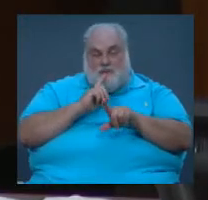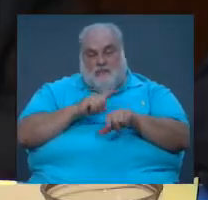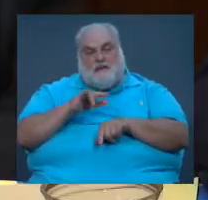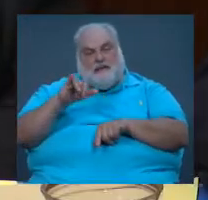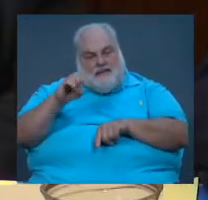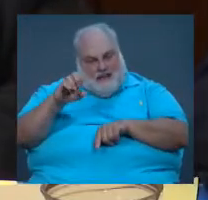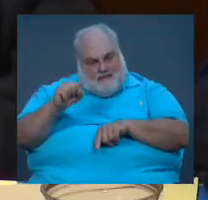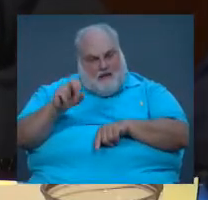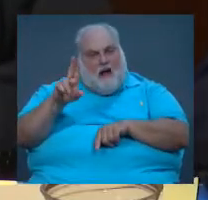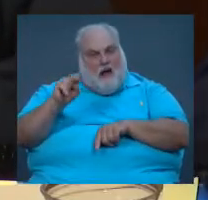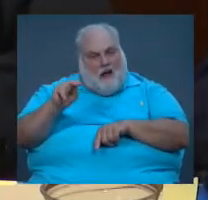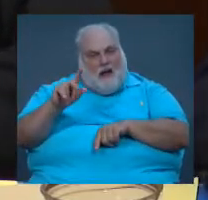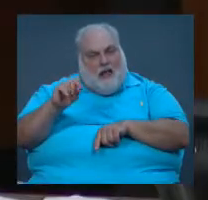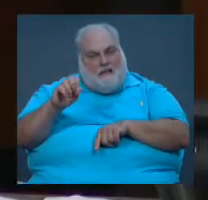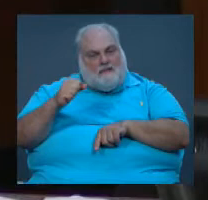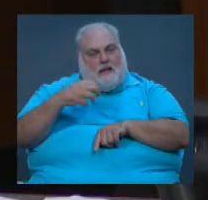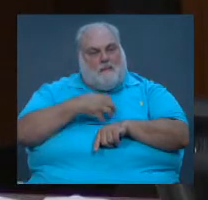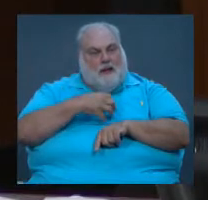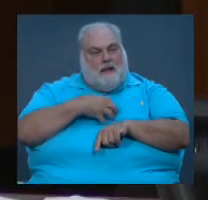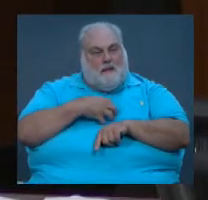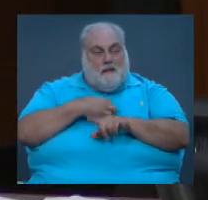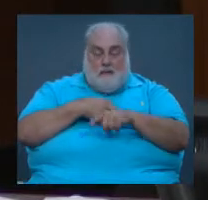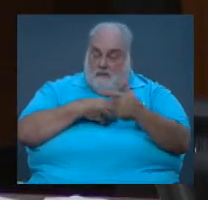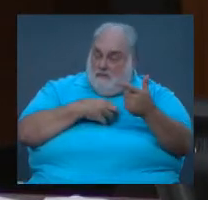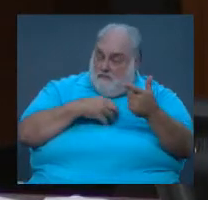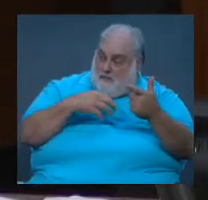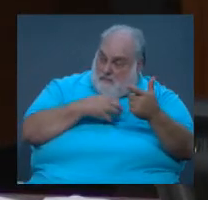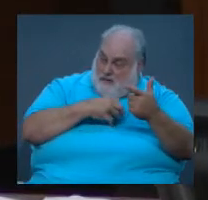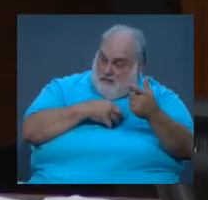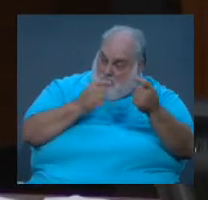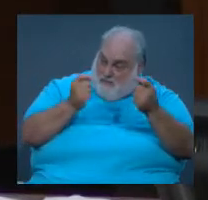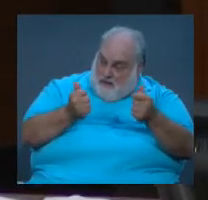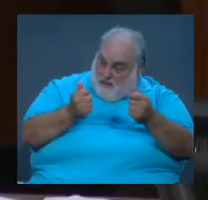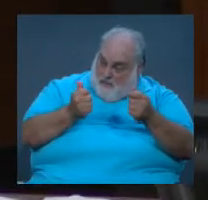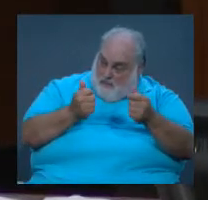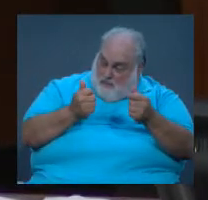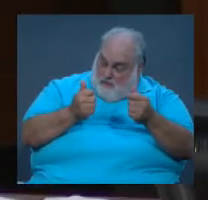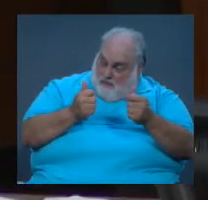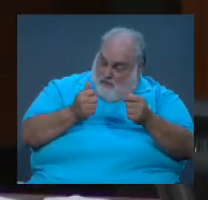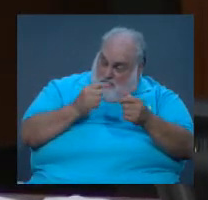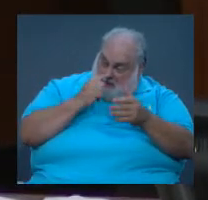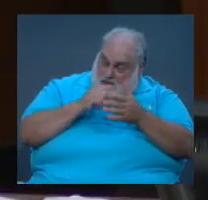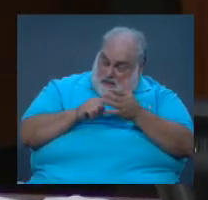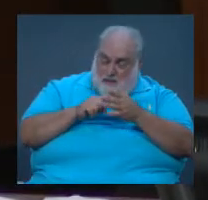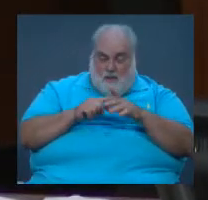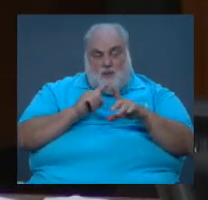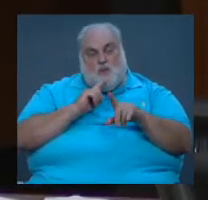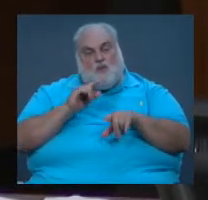Unless there's a complaint. Unless there's a complaint, so complaints are automatically inspected. Correct. Section 8